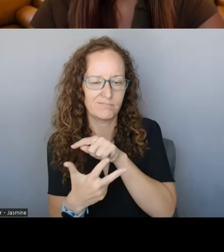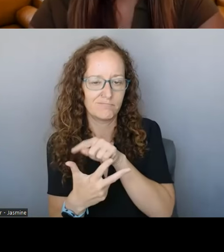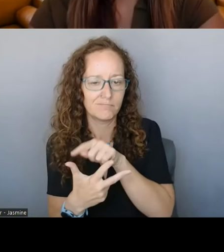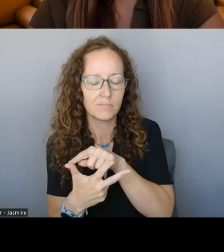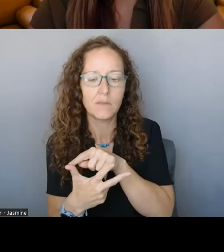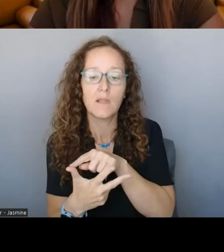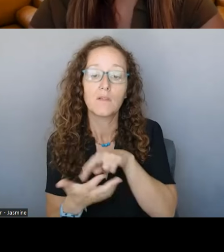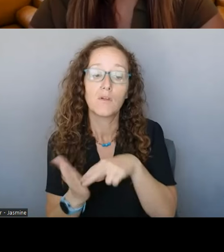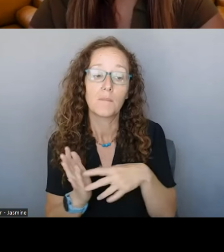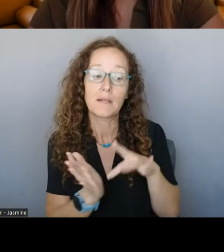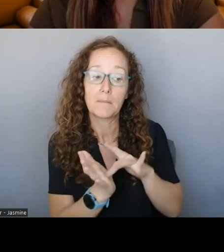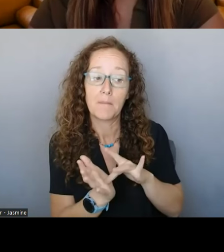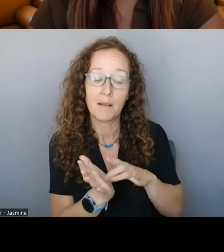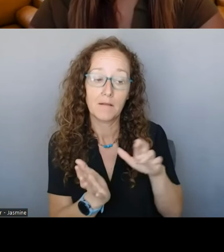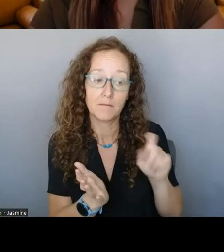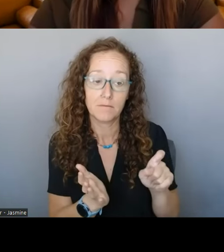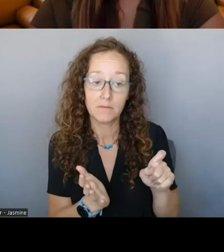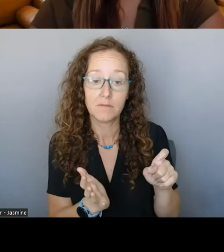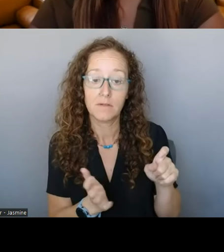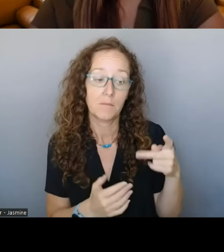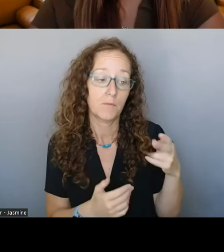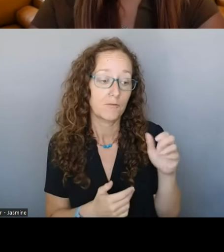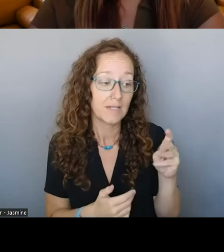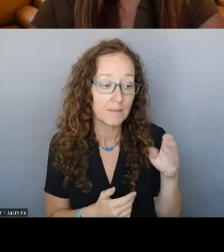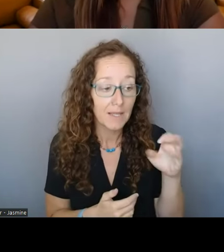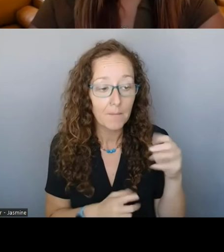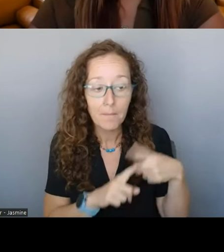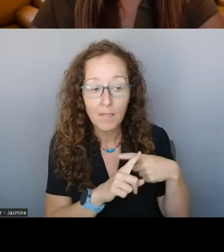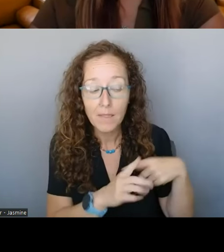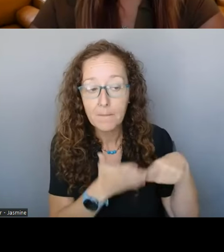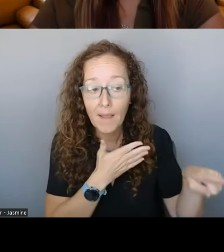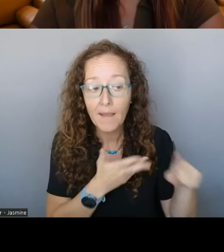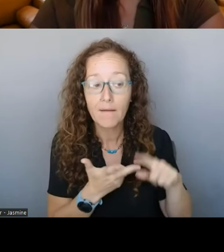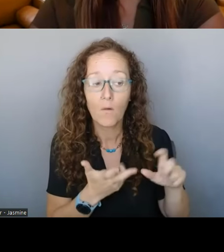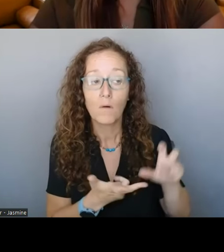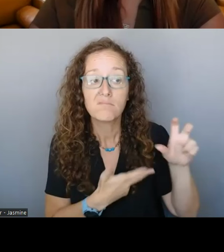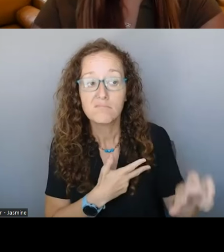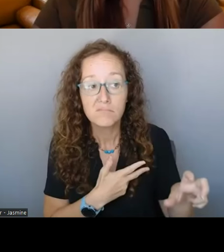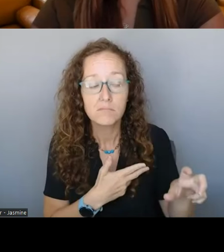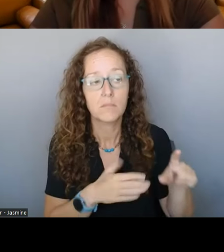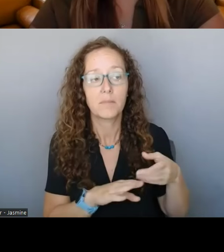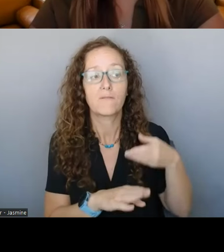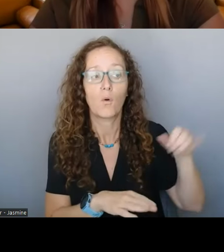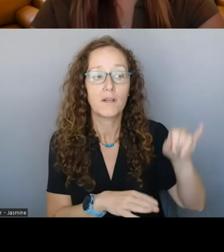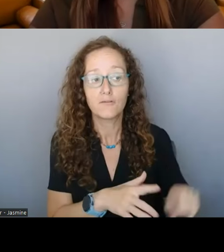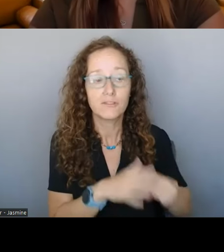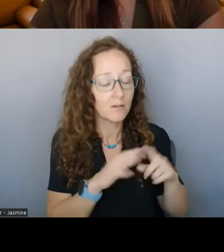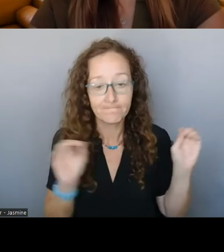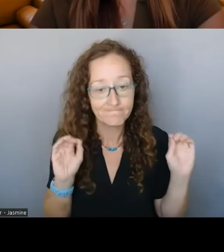deductibles. But there is also a partial Extra Help program that you can apply for through Social